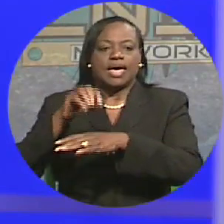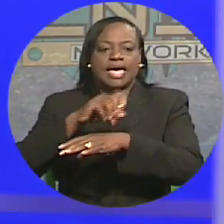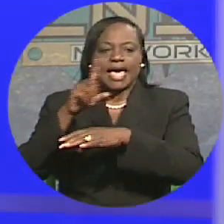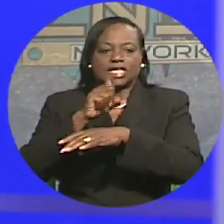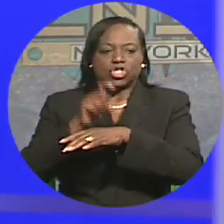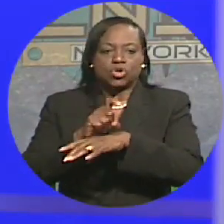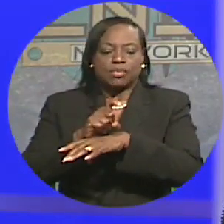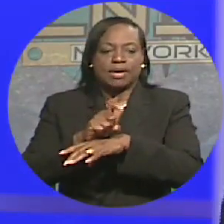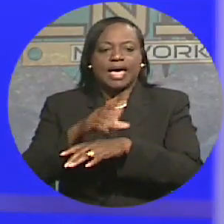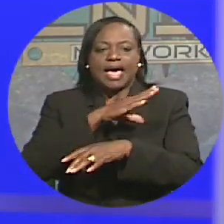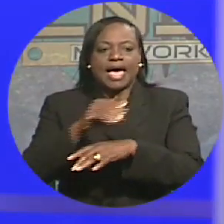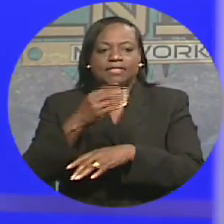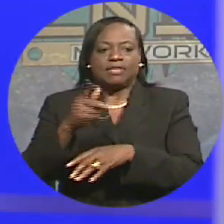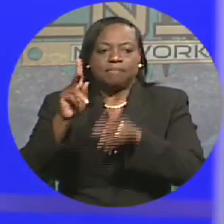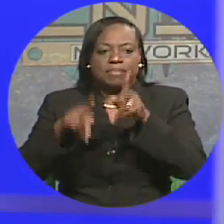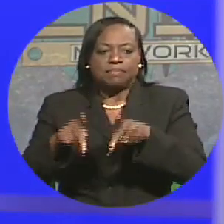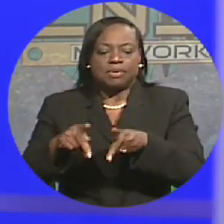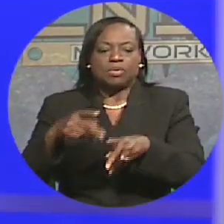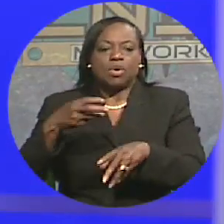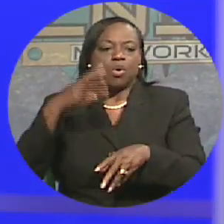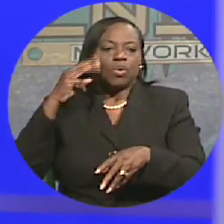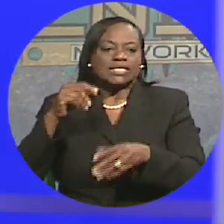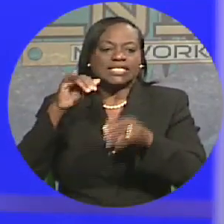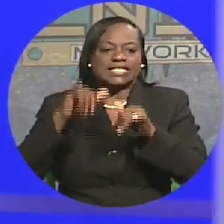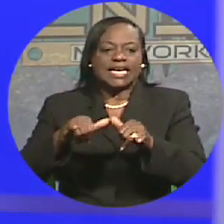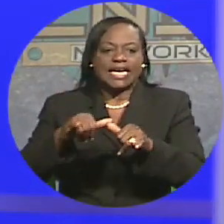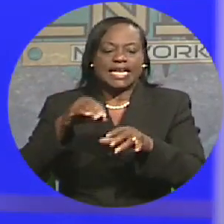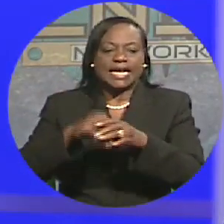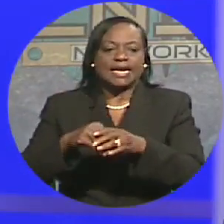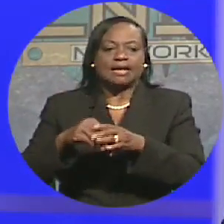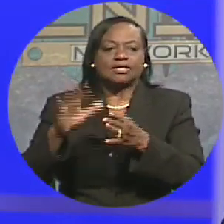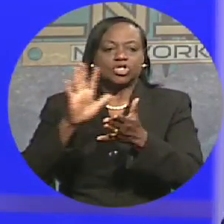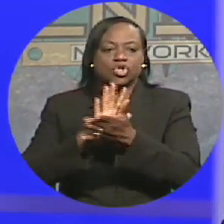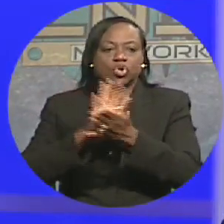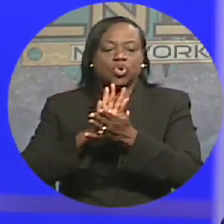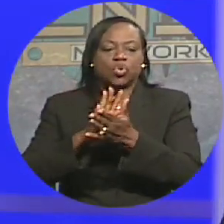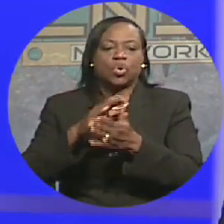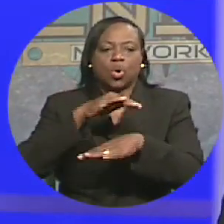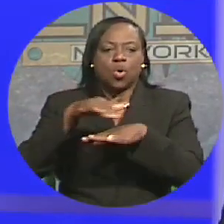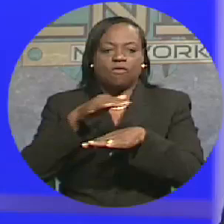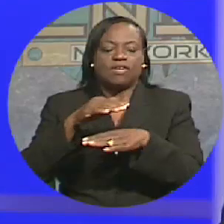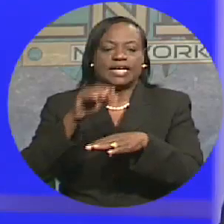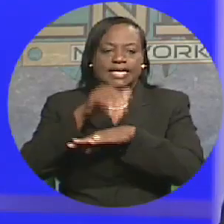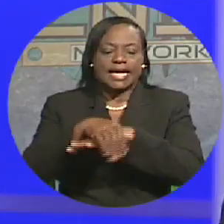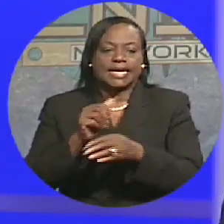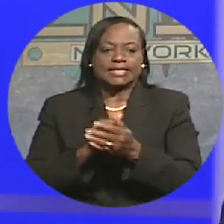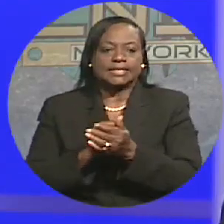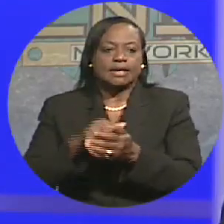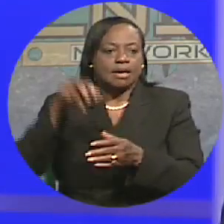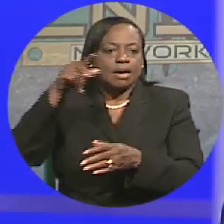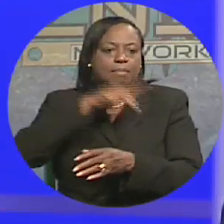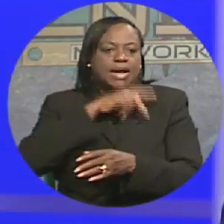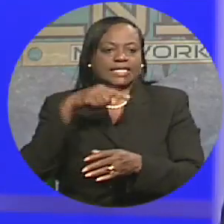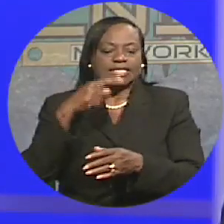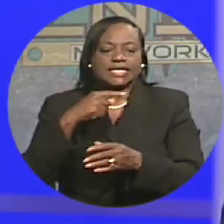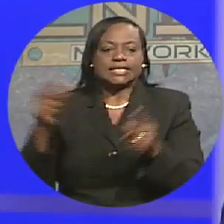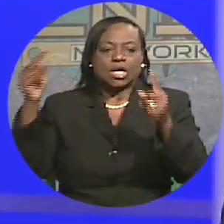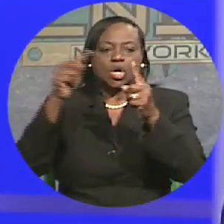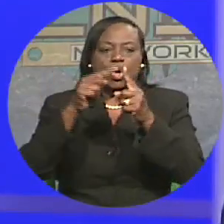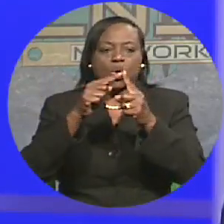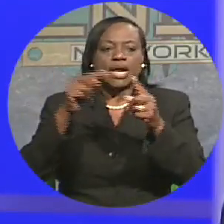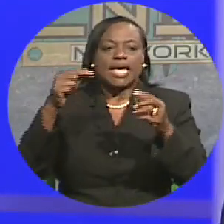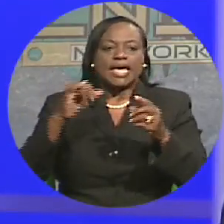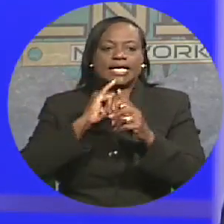overnight. The migrants have since been flown to the capital, where they are now being processed at the detention center. Pratt says the goal is to have this recent